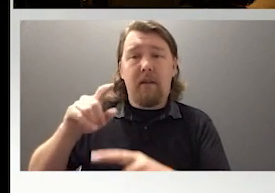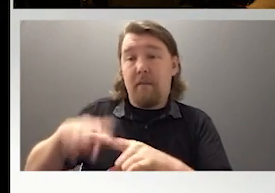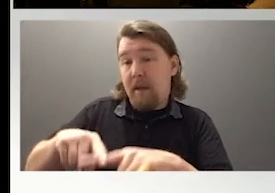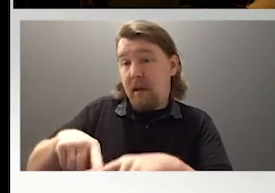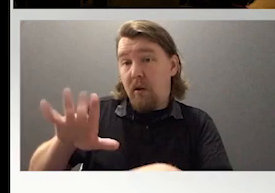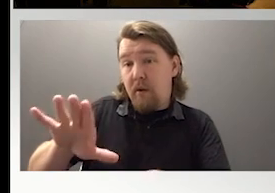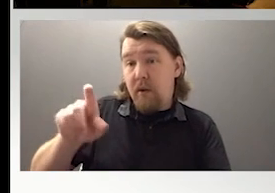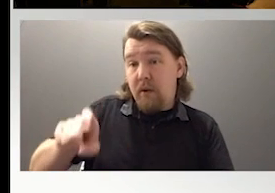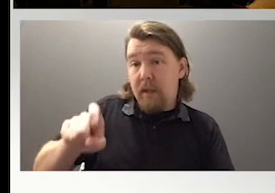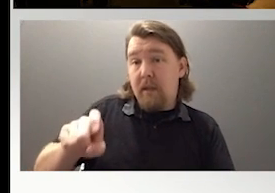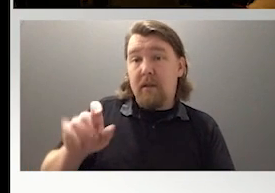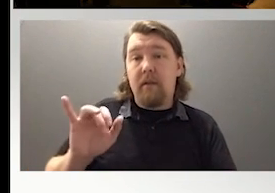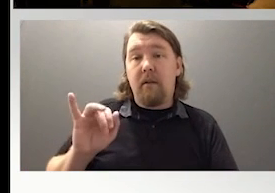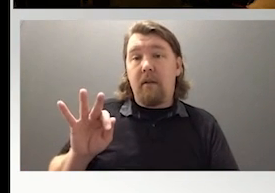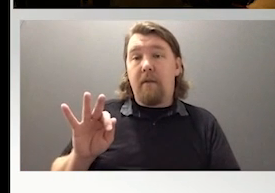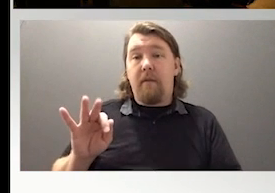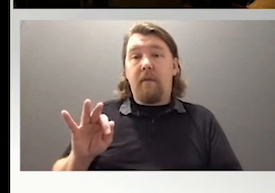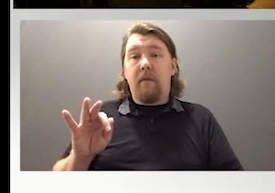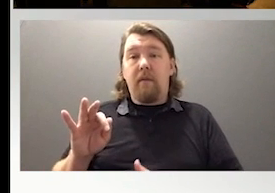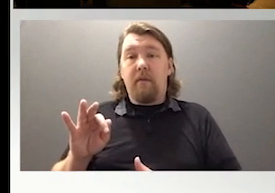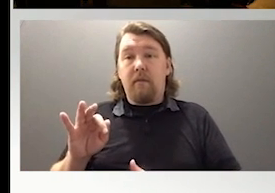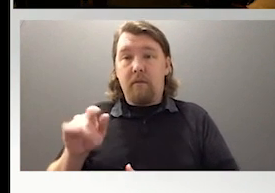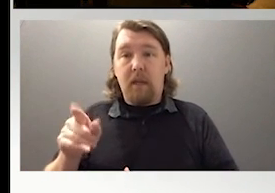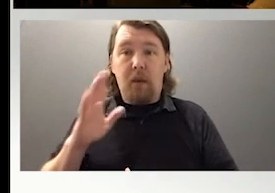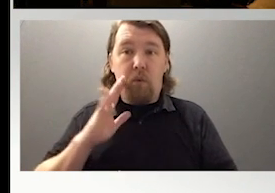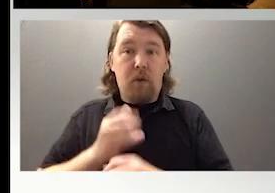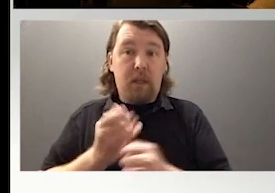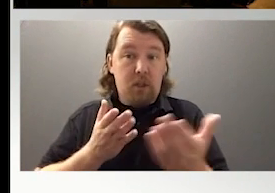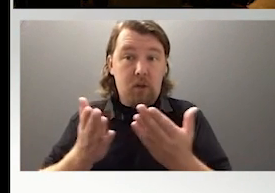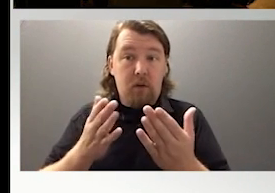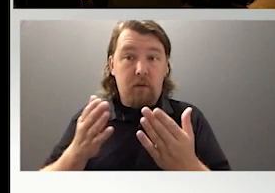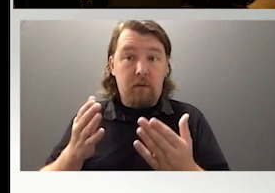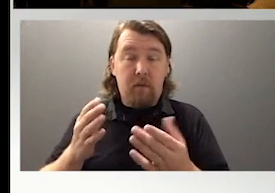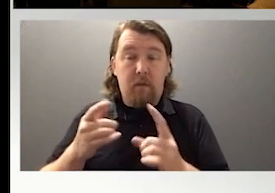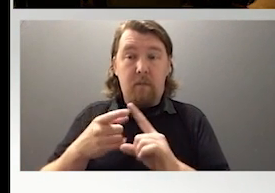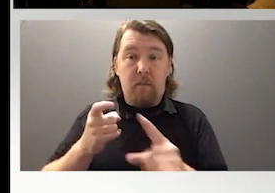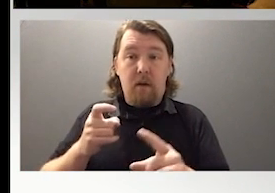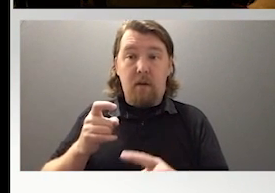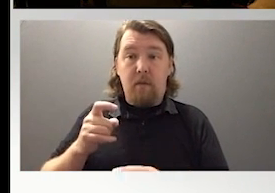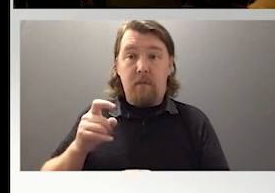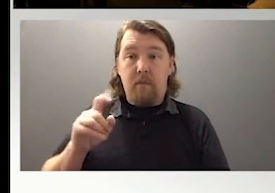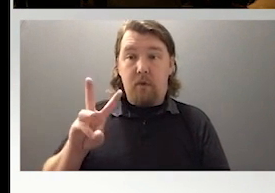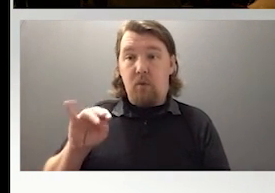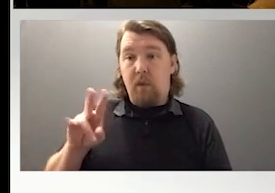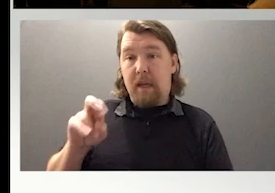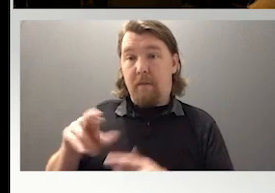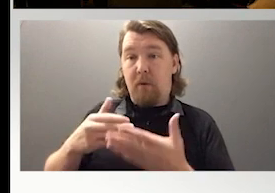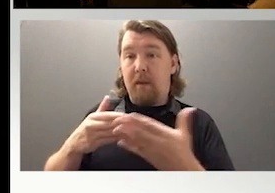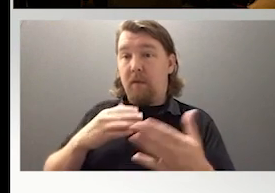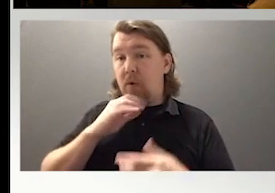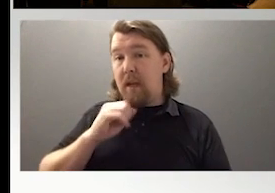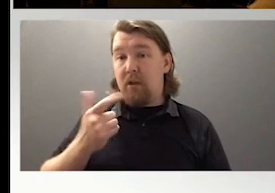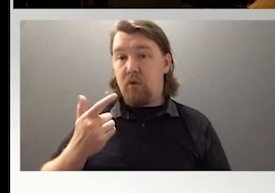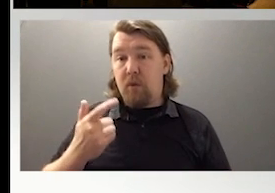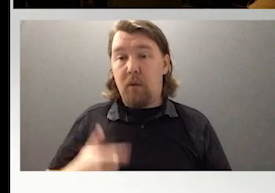needs, it's whether or not, you know, they would be served by the waiver before the age of 21.